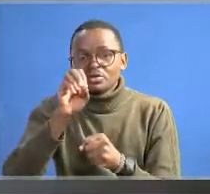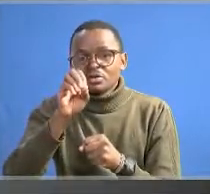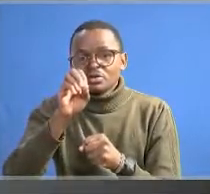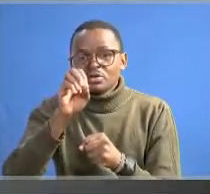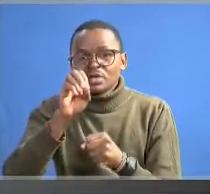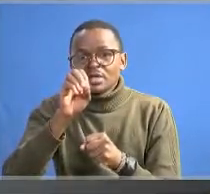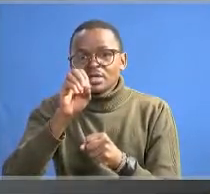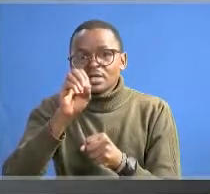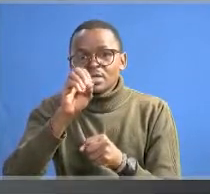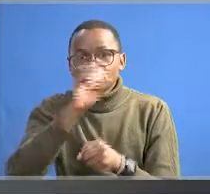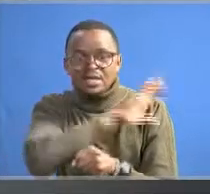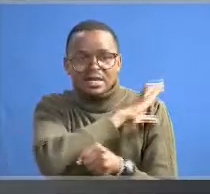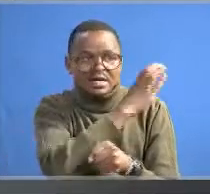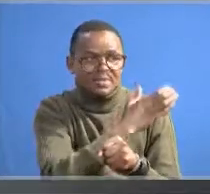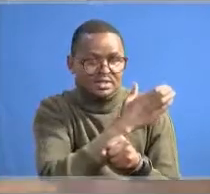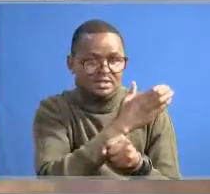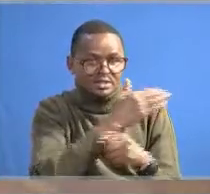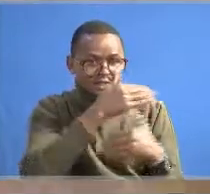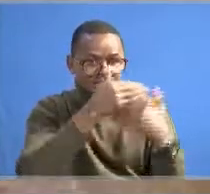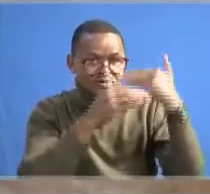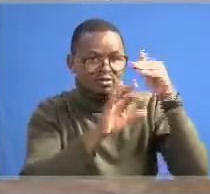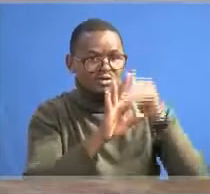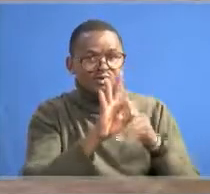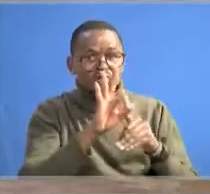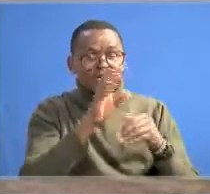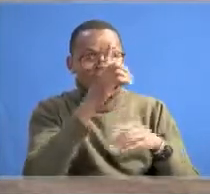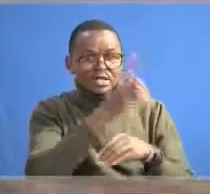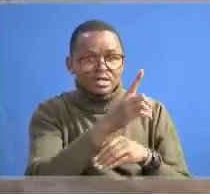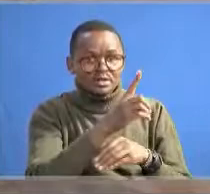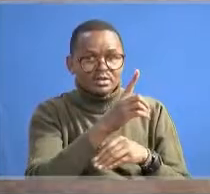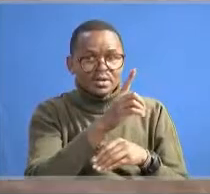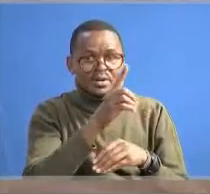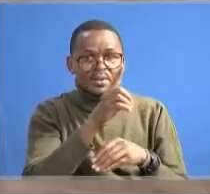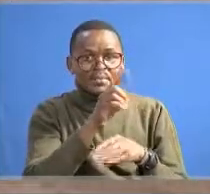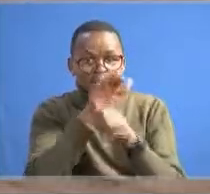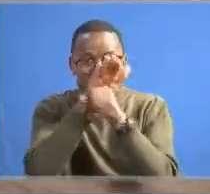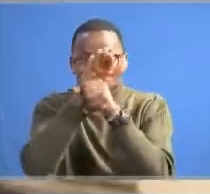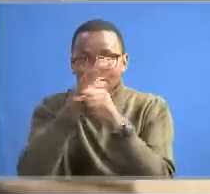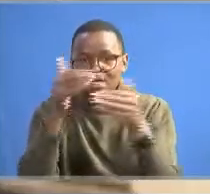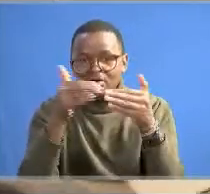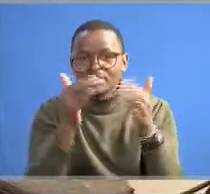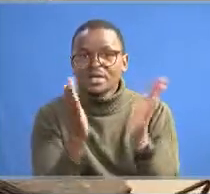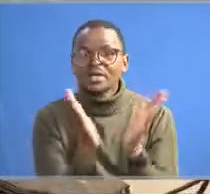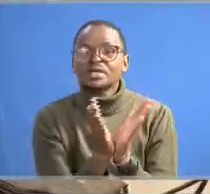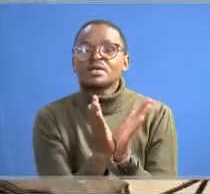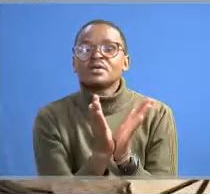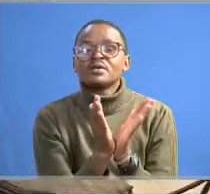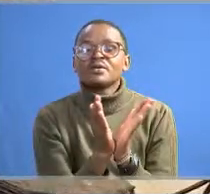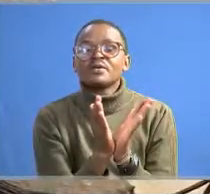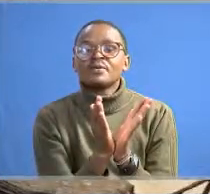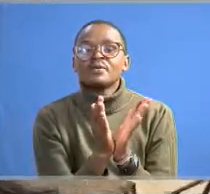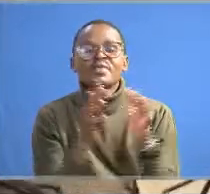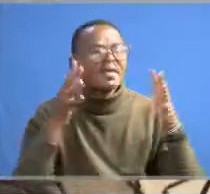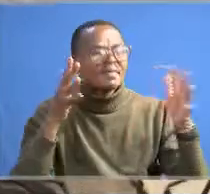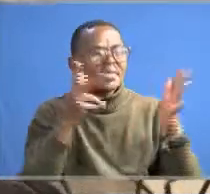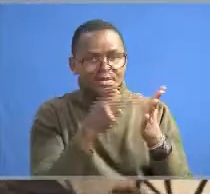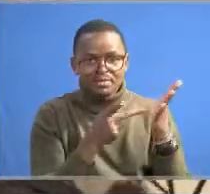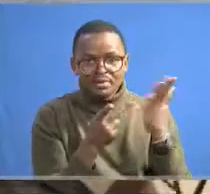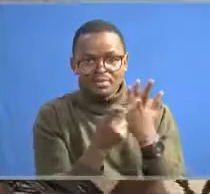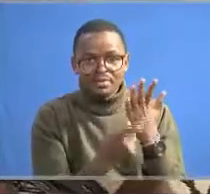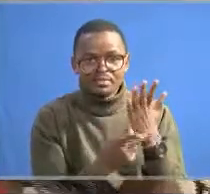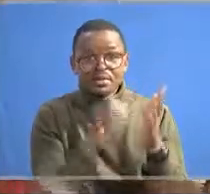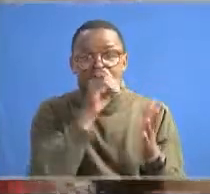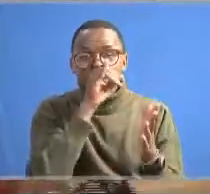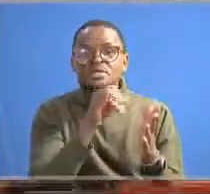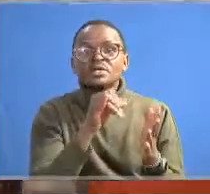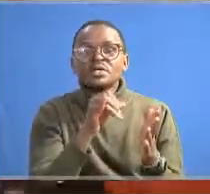capacity building so as to improve the use of 3D printing among marginalized communities. The biggest project I could say is